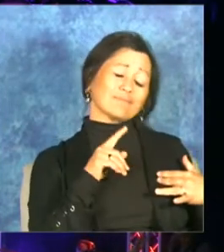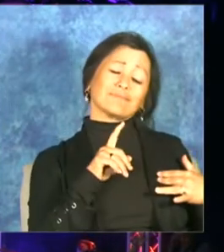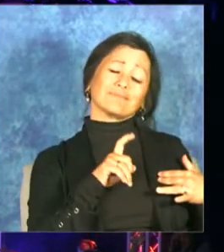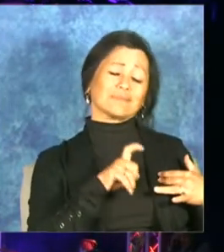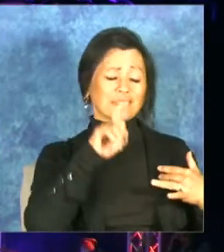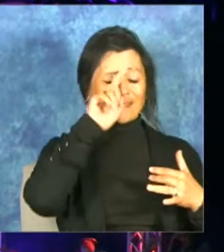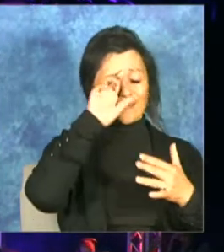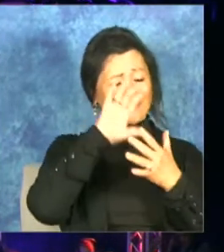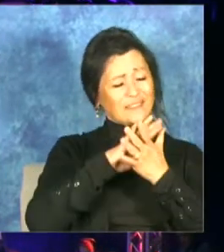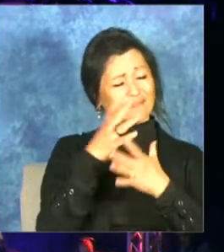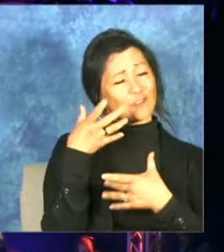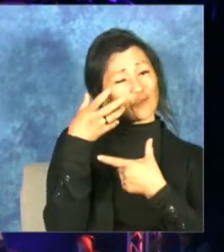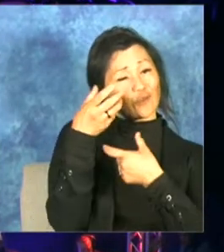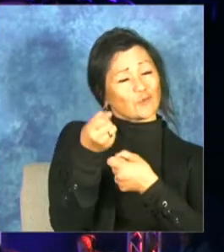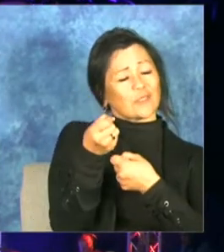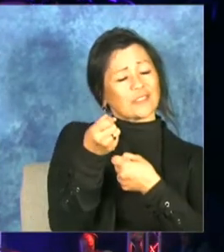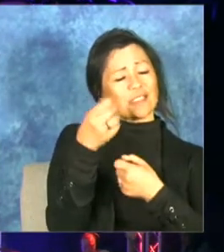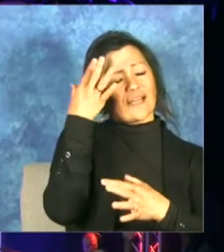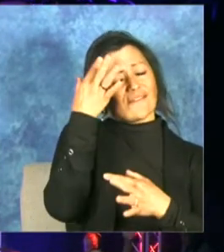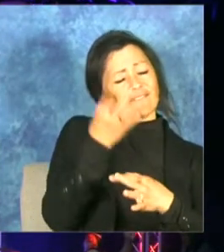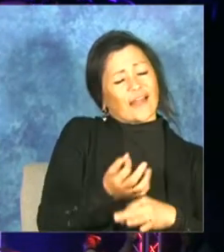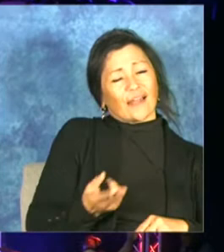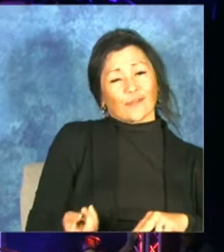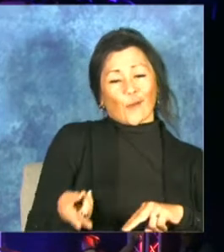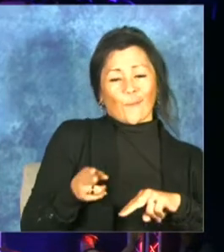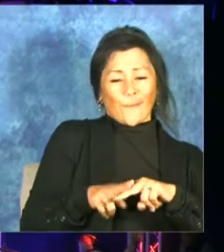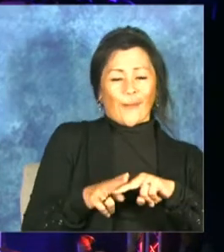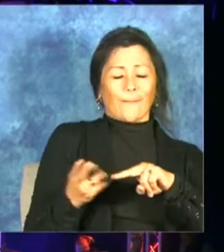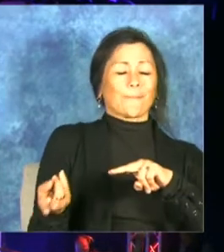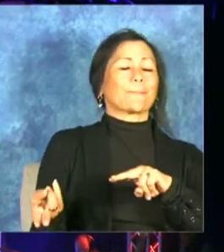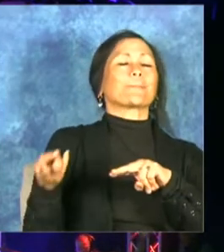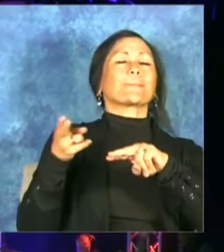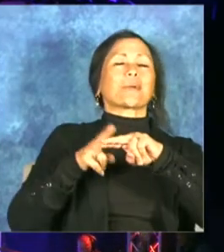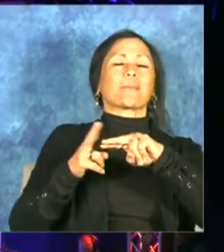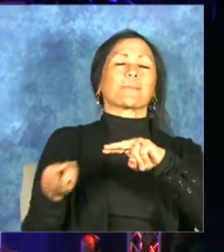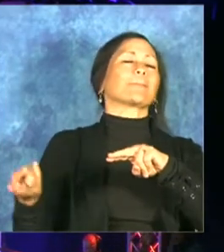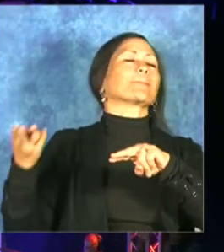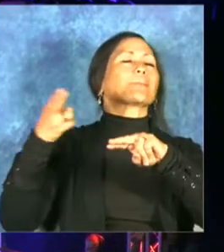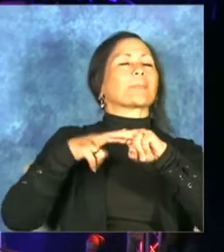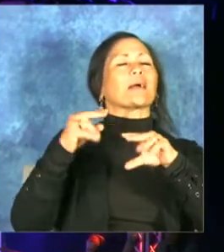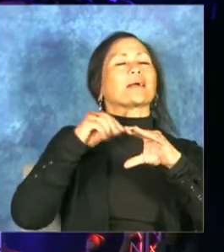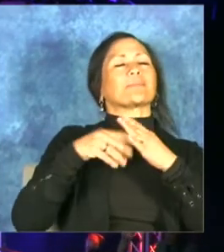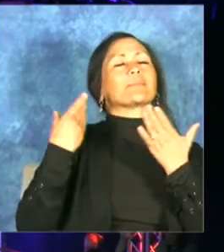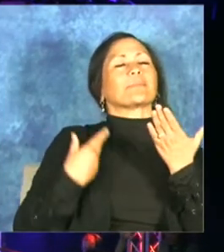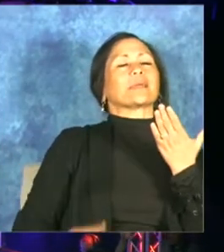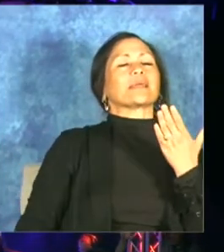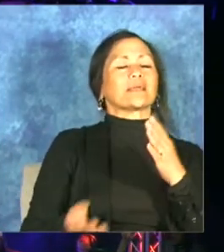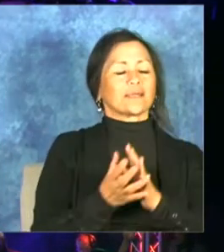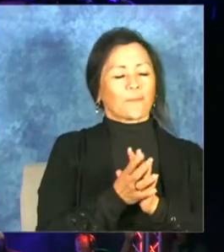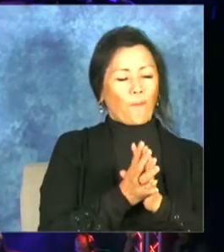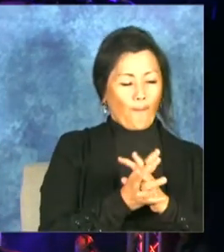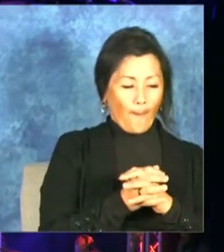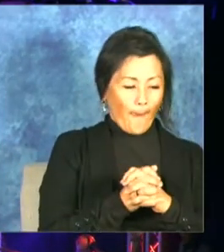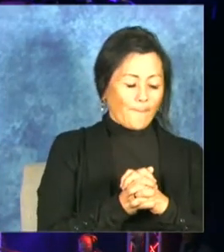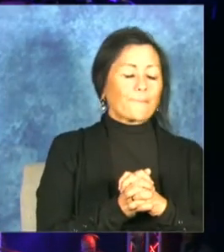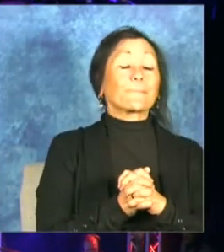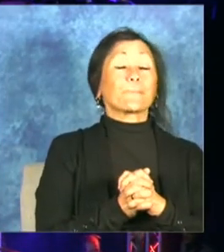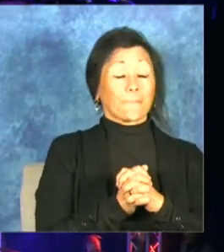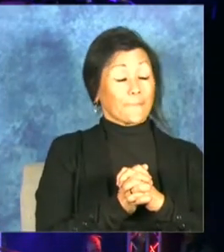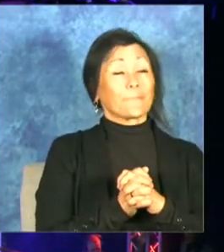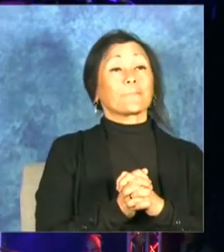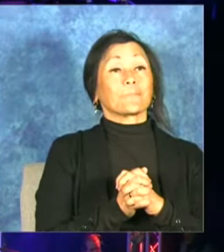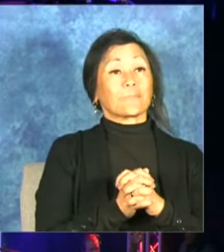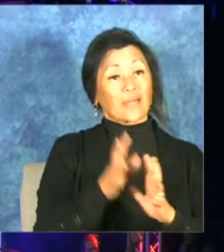heart, believe. Let faith rise up in me.